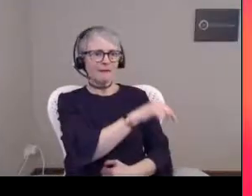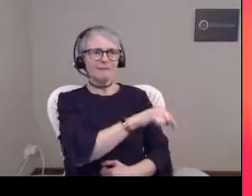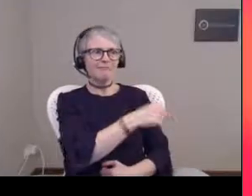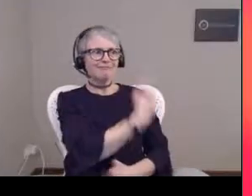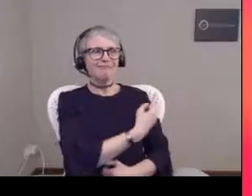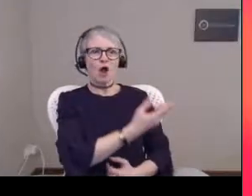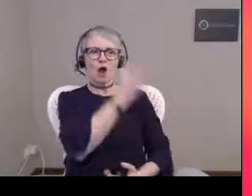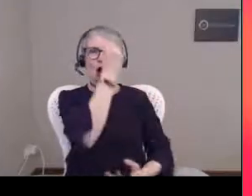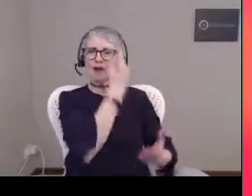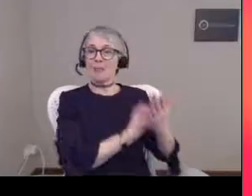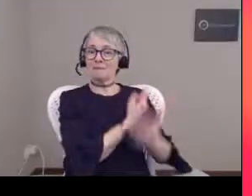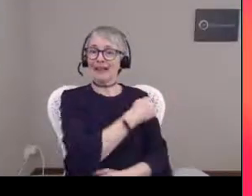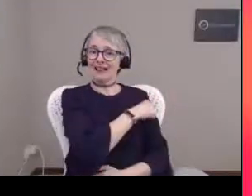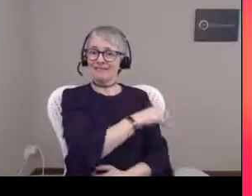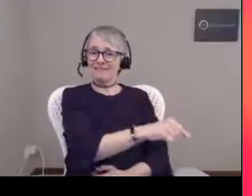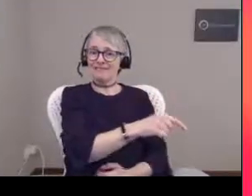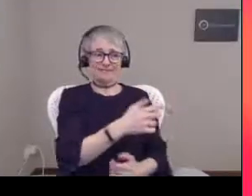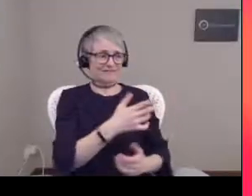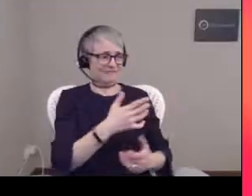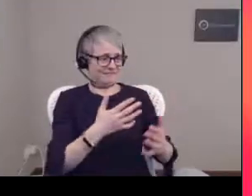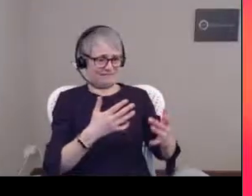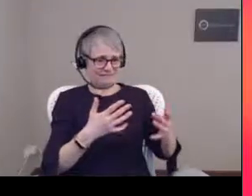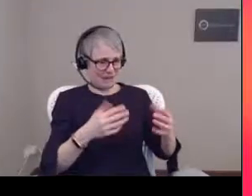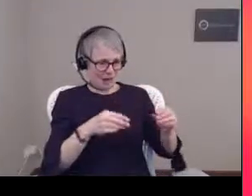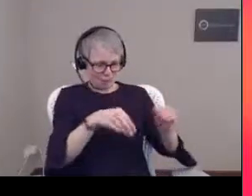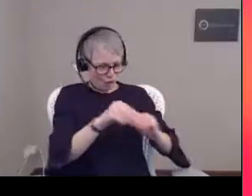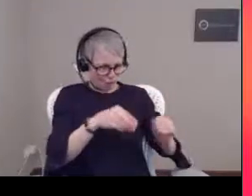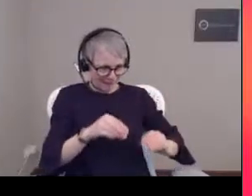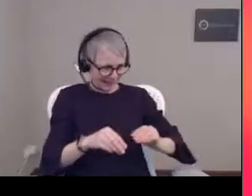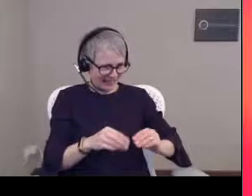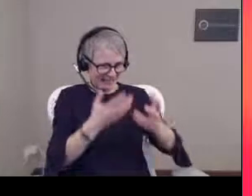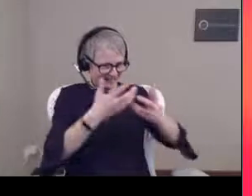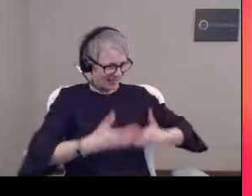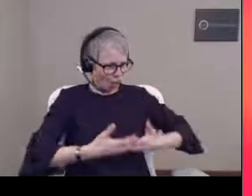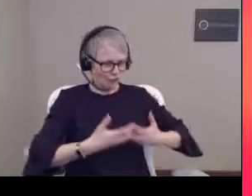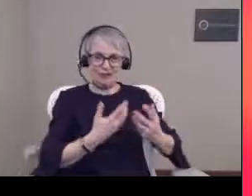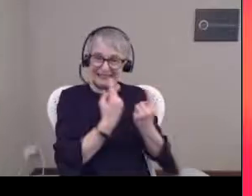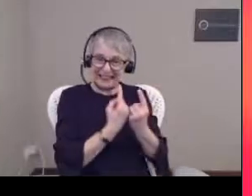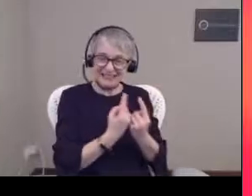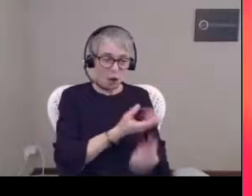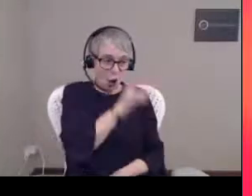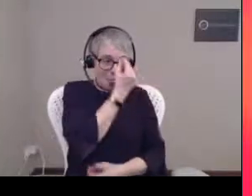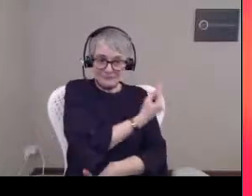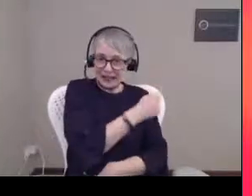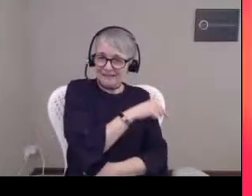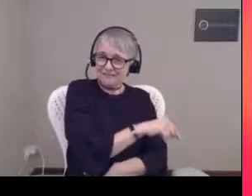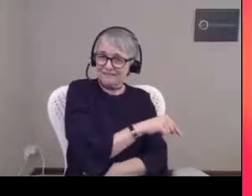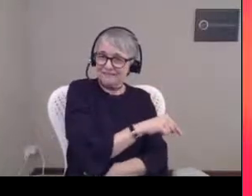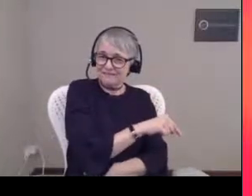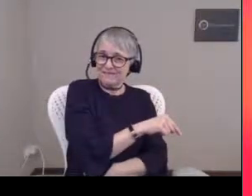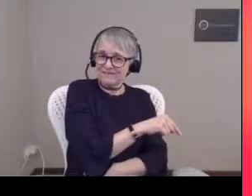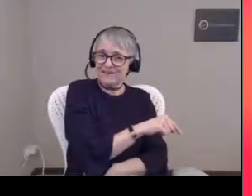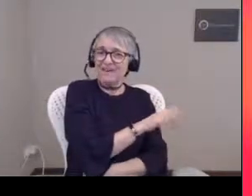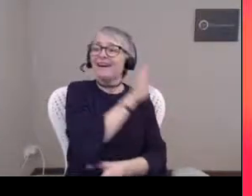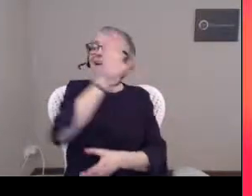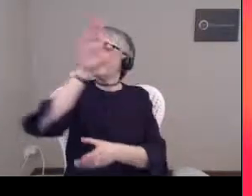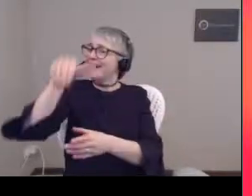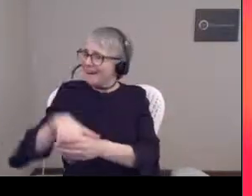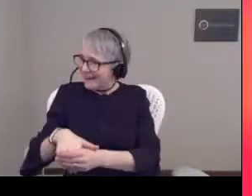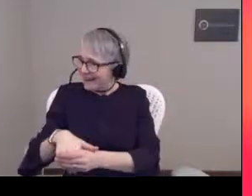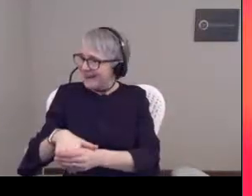certain programming language that they'd never ever even done tech stuff before. And then they were looking, obviously, ideally to get maybe